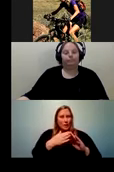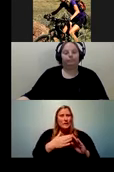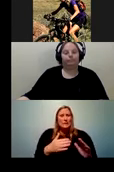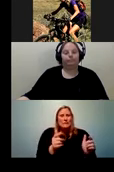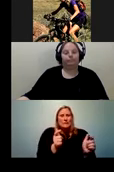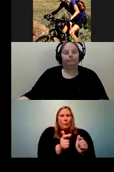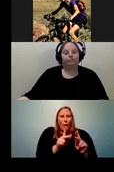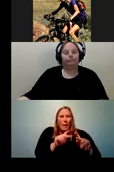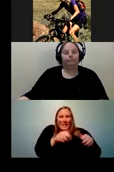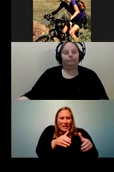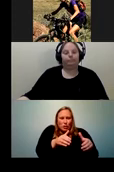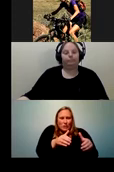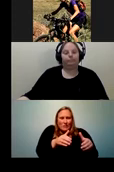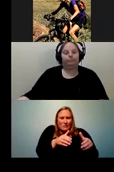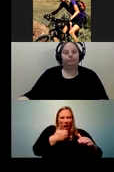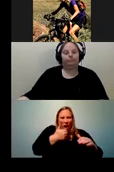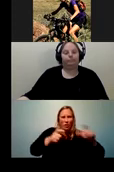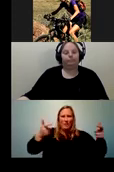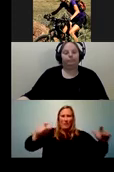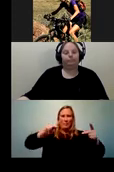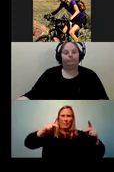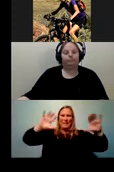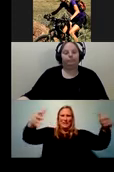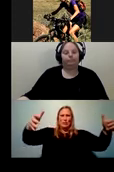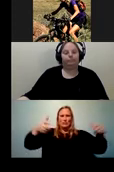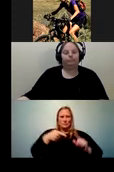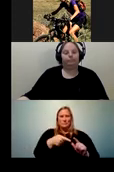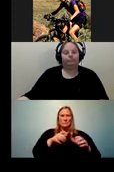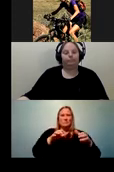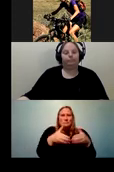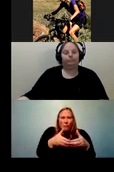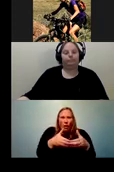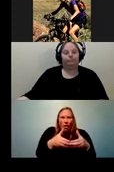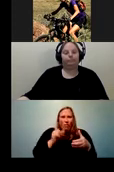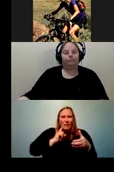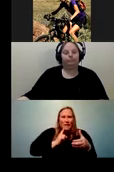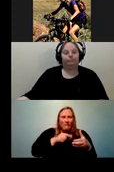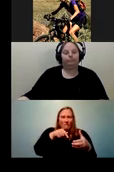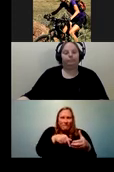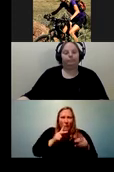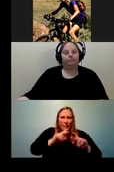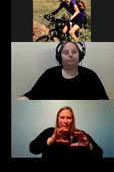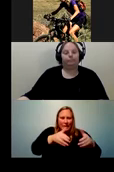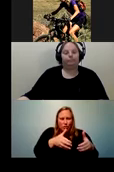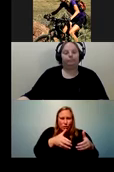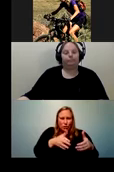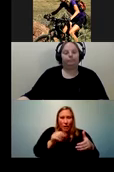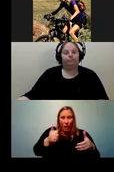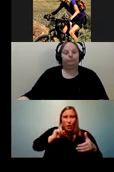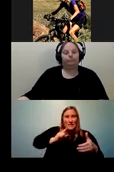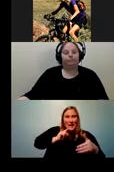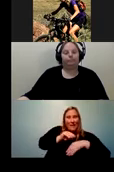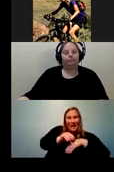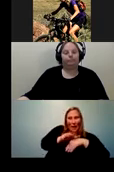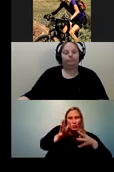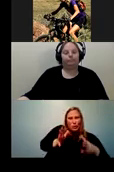within a larger population, right? But counselors or other professionals who were deaf might hang out